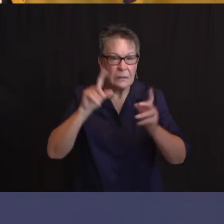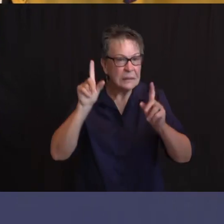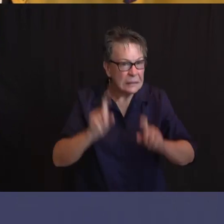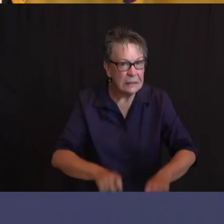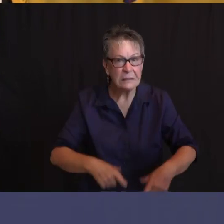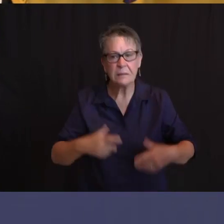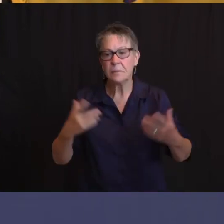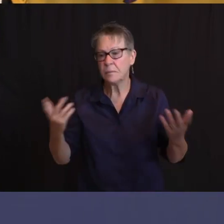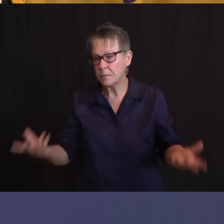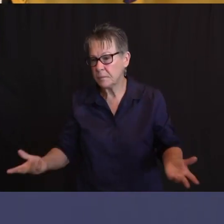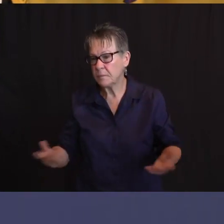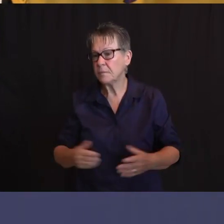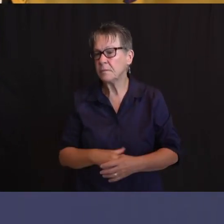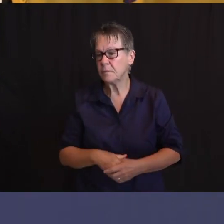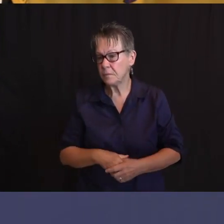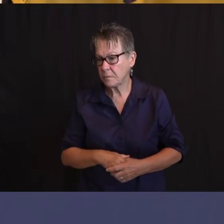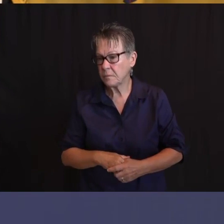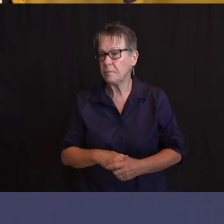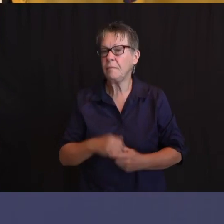because of